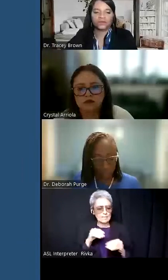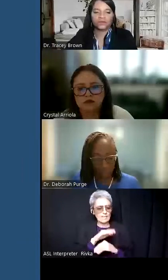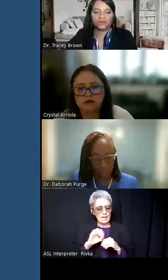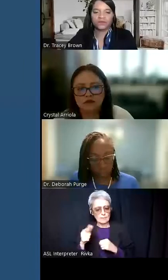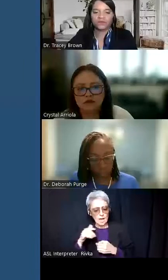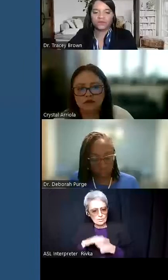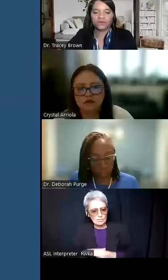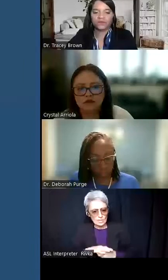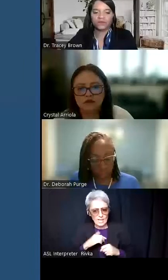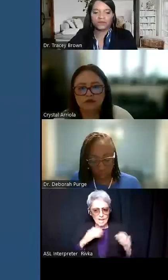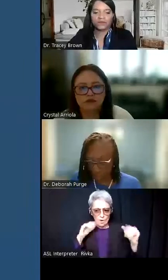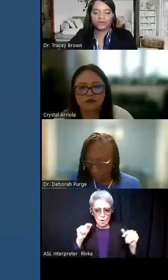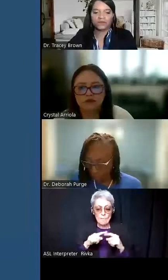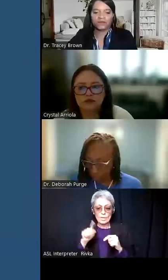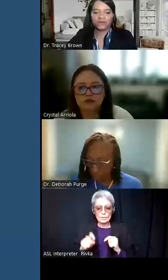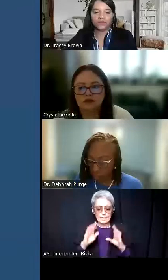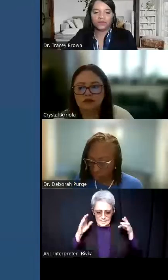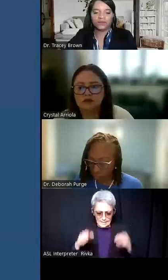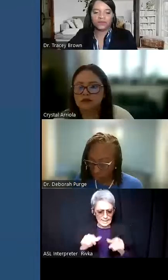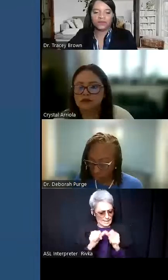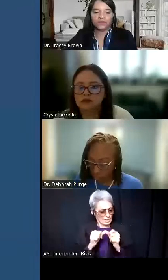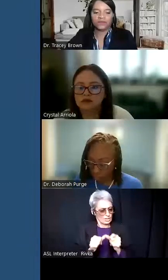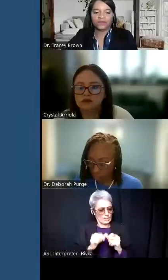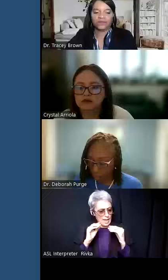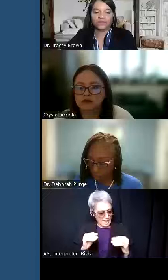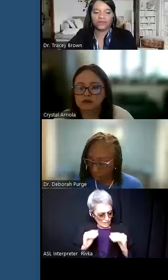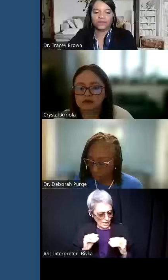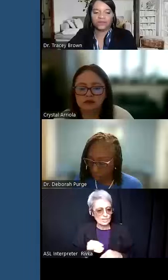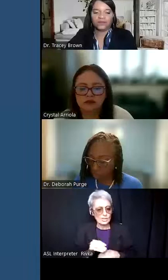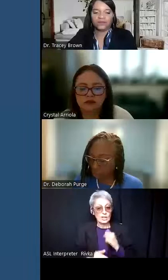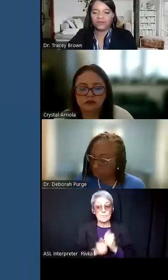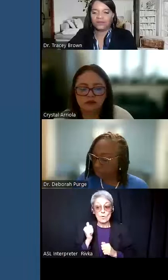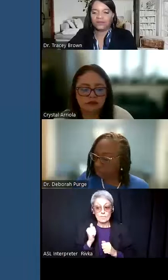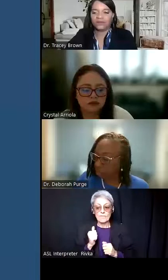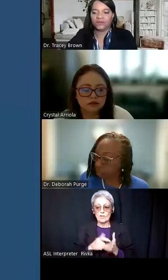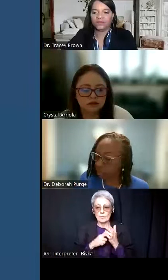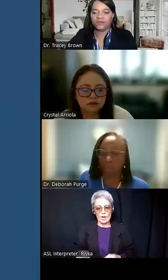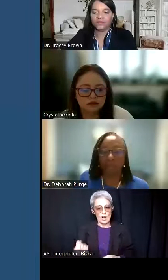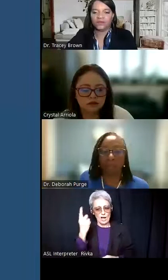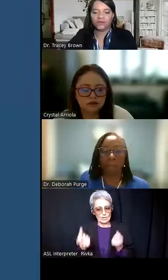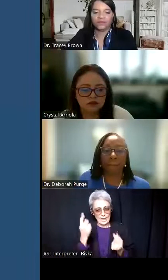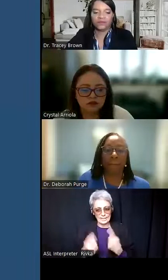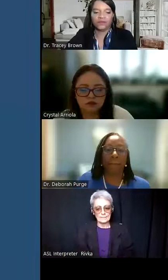it will take dedication, education, and most of all, understanding.